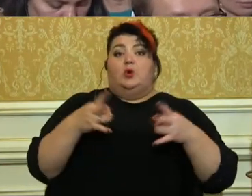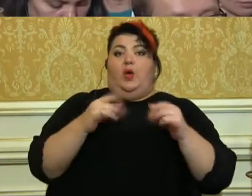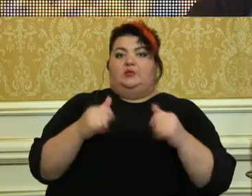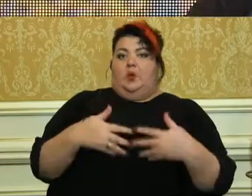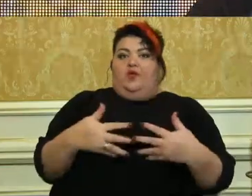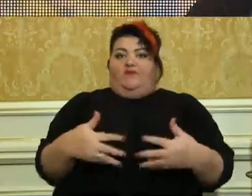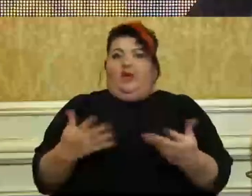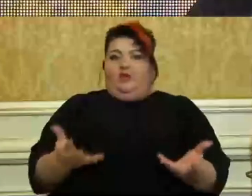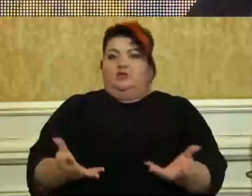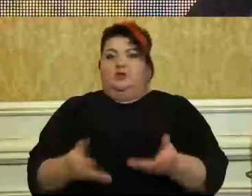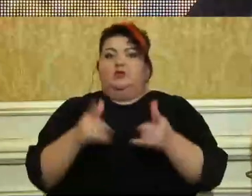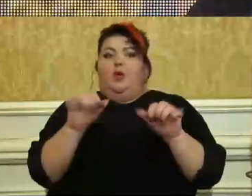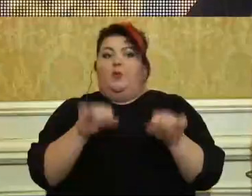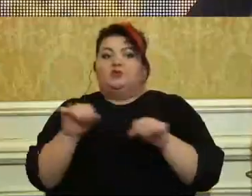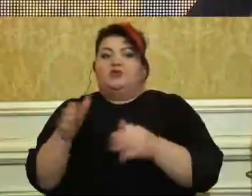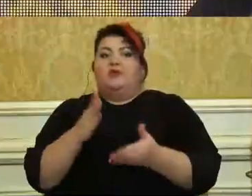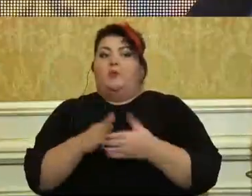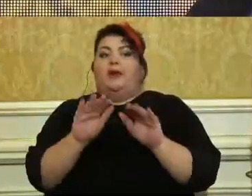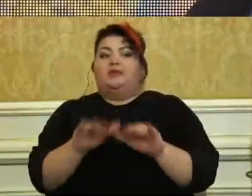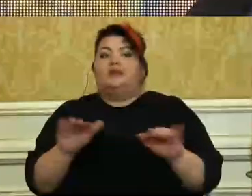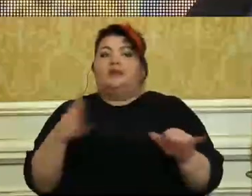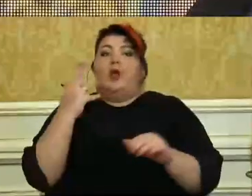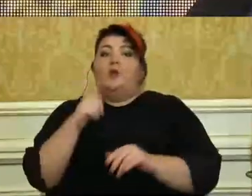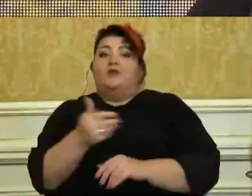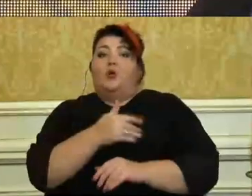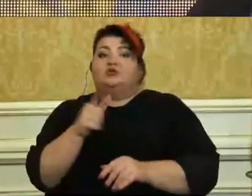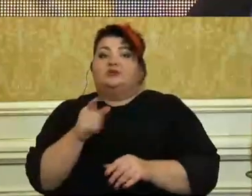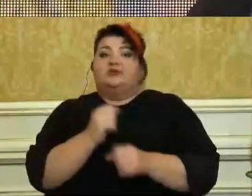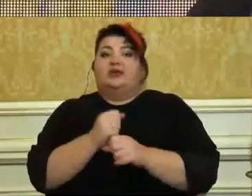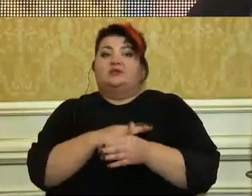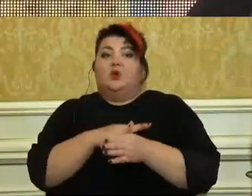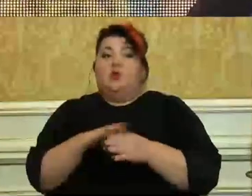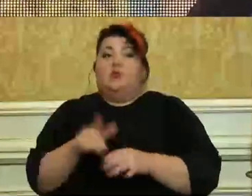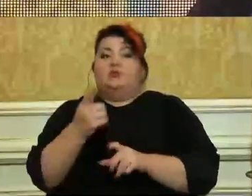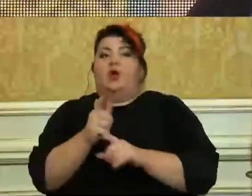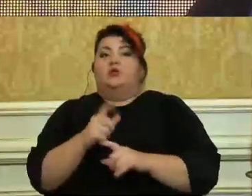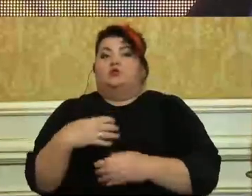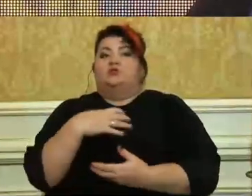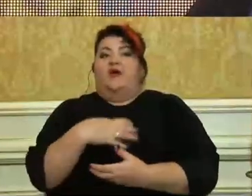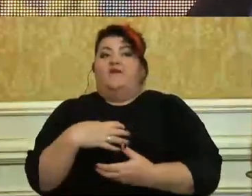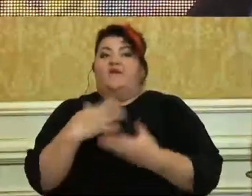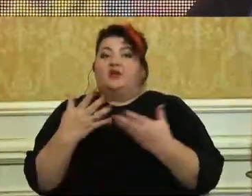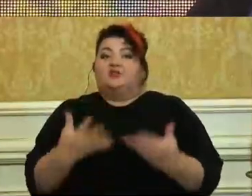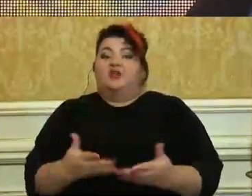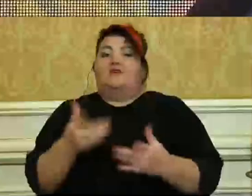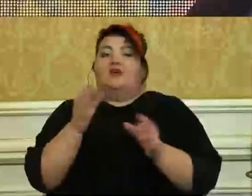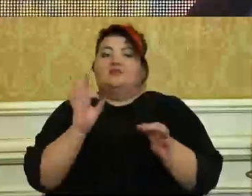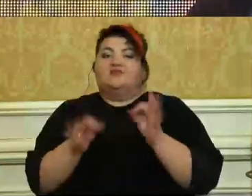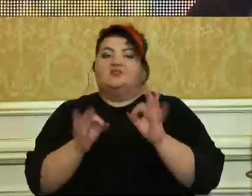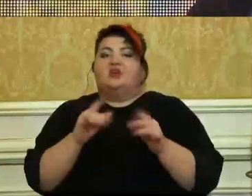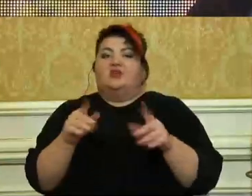have children when it is wanted is essential, and it has some secondary benefits on